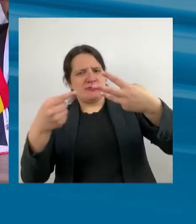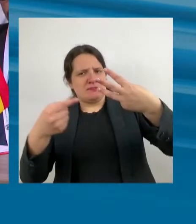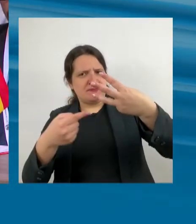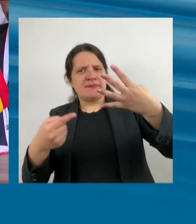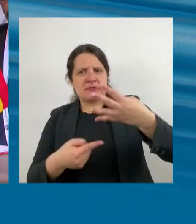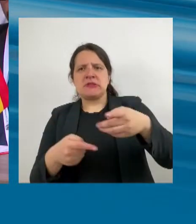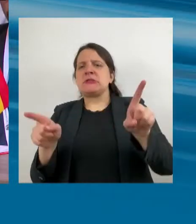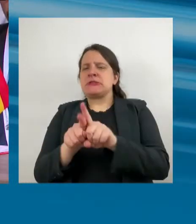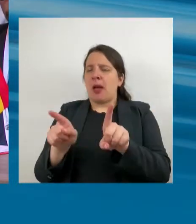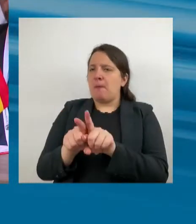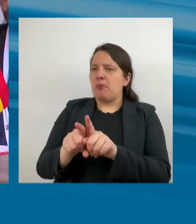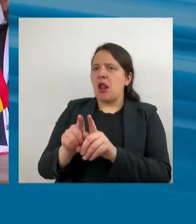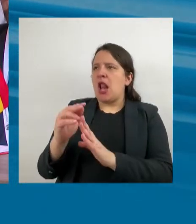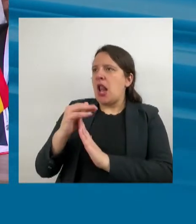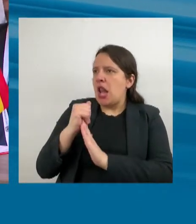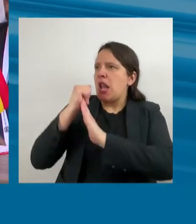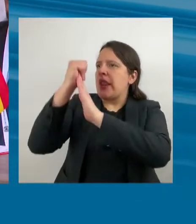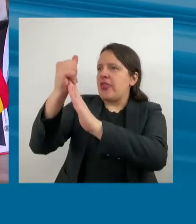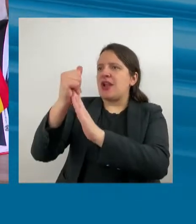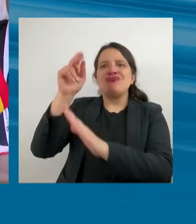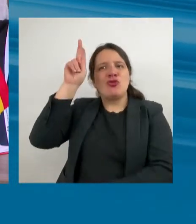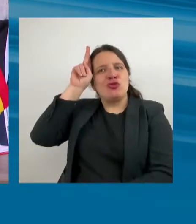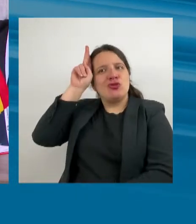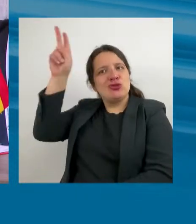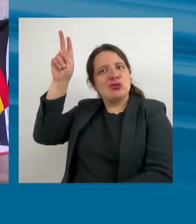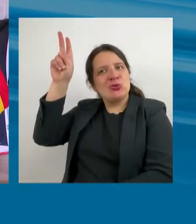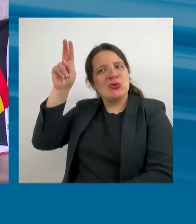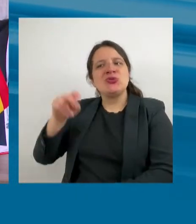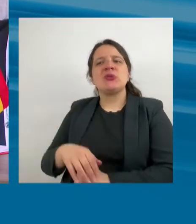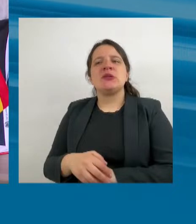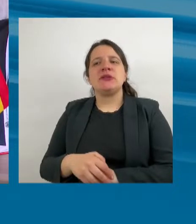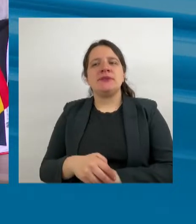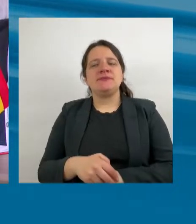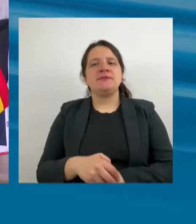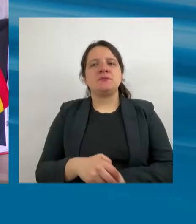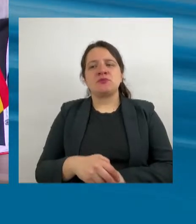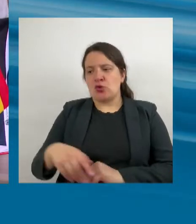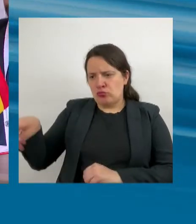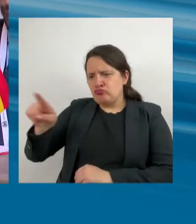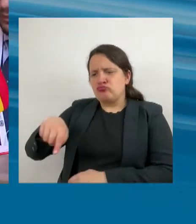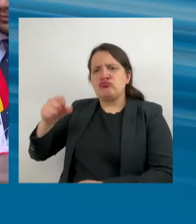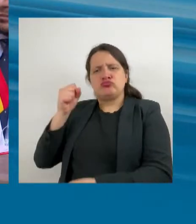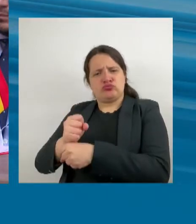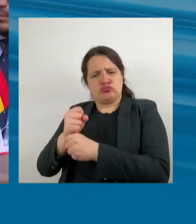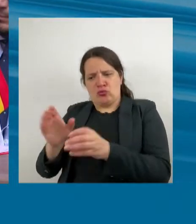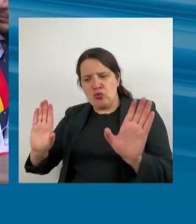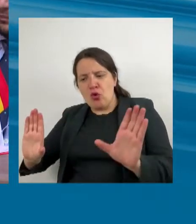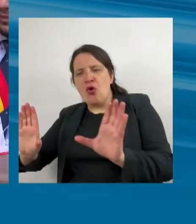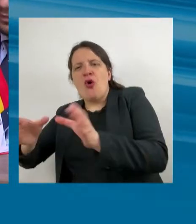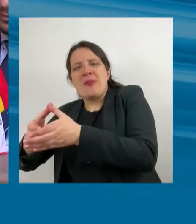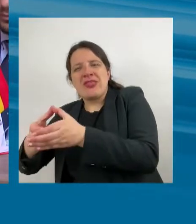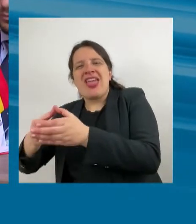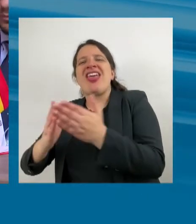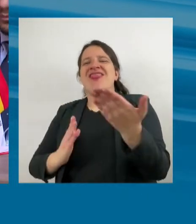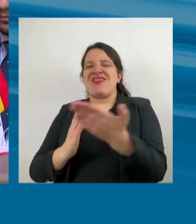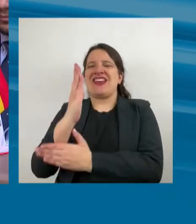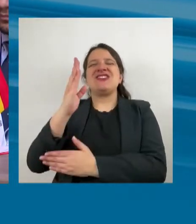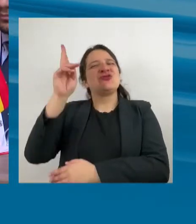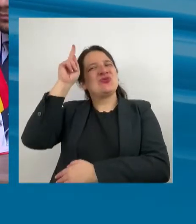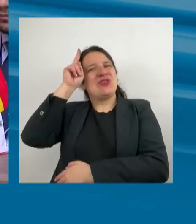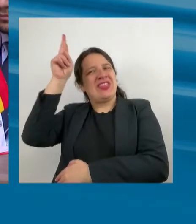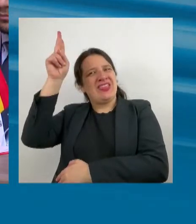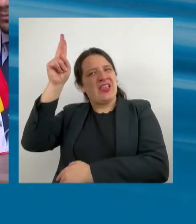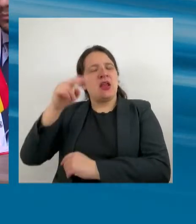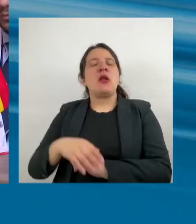co-led the first meeting of the White House Subcommittee on International Indigenous Rights, participated in the